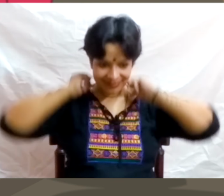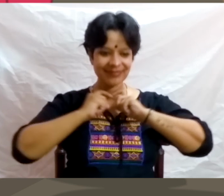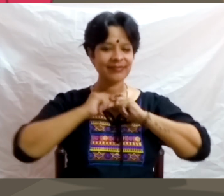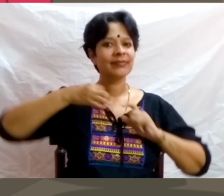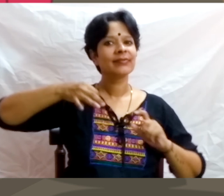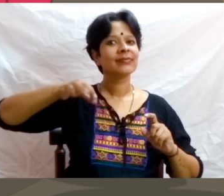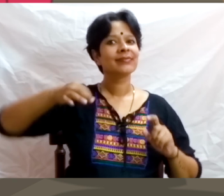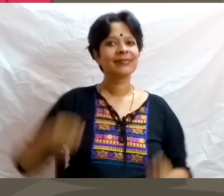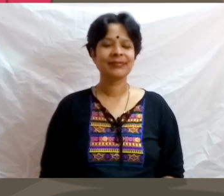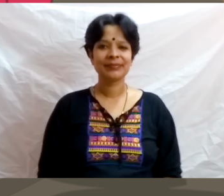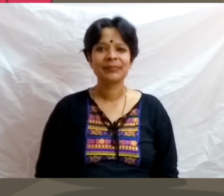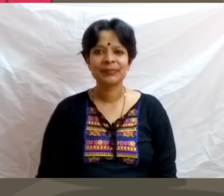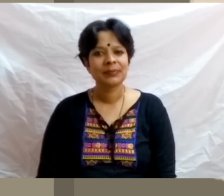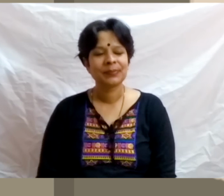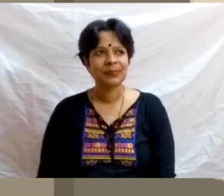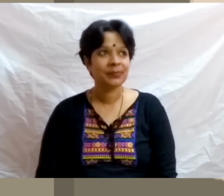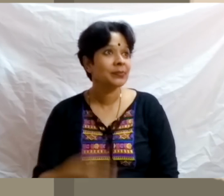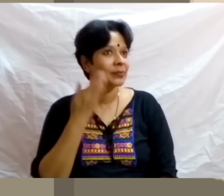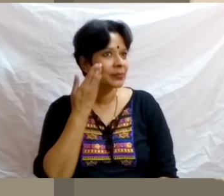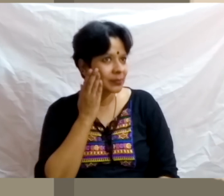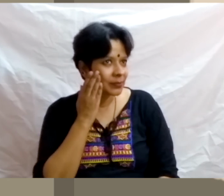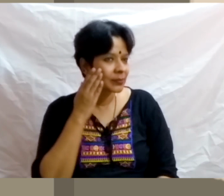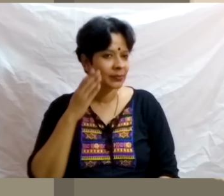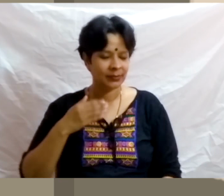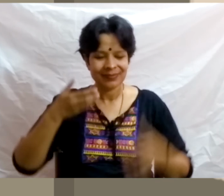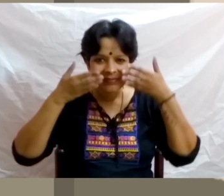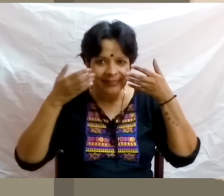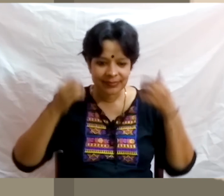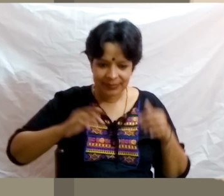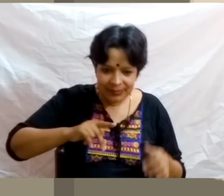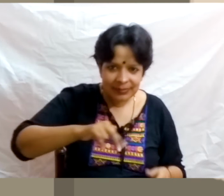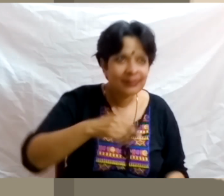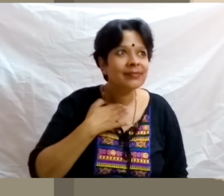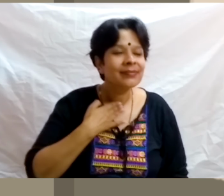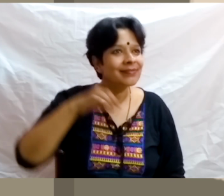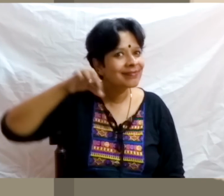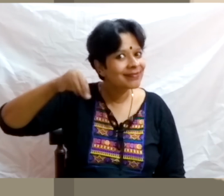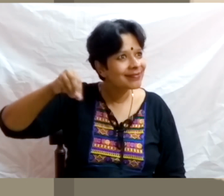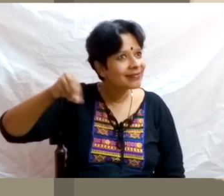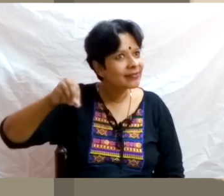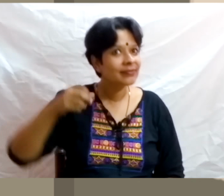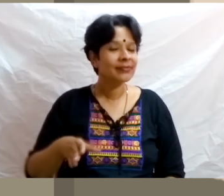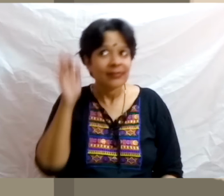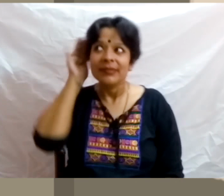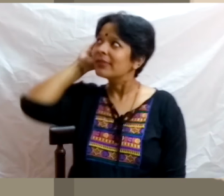When we hear the bell ringing, we'll know that the cat is coming. This will give us time to escape," said the mouse.